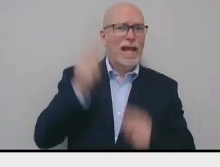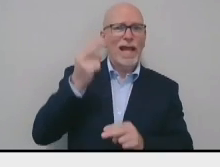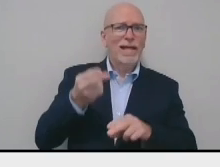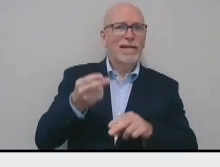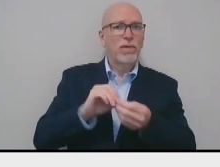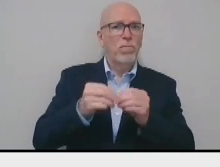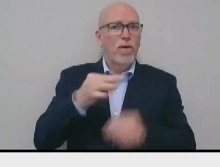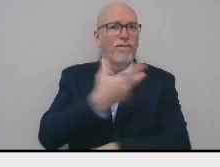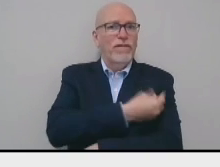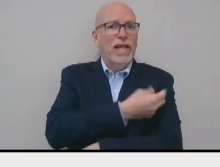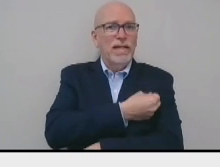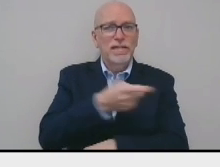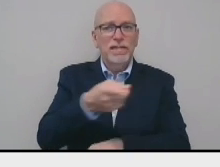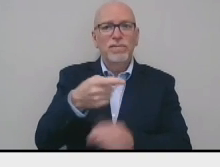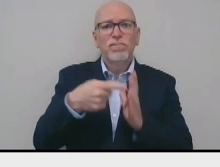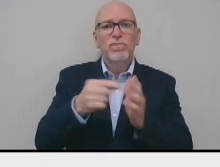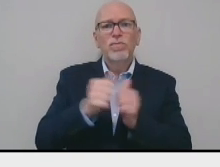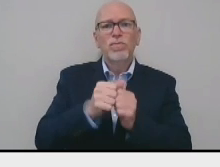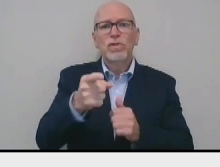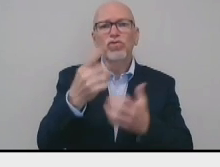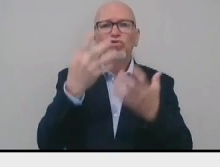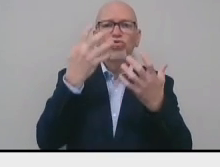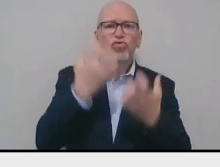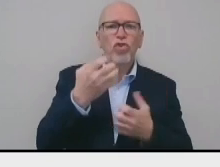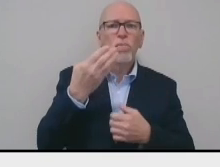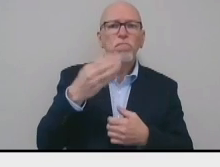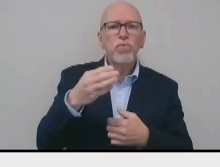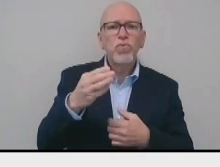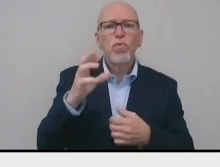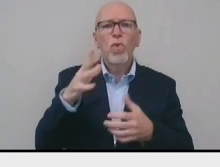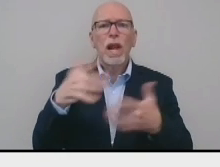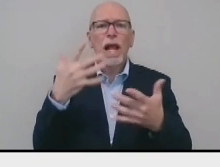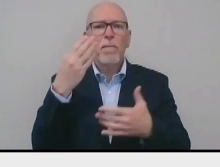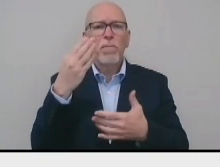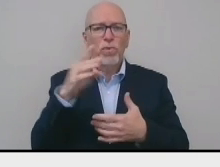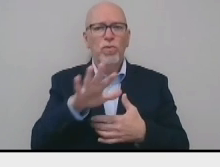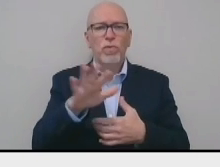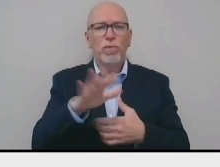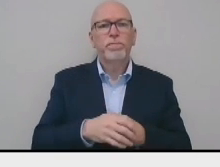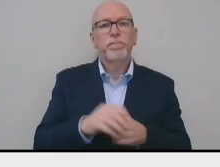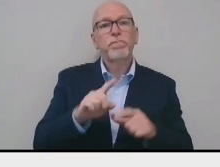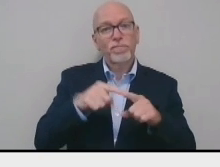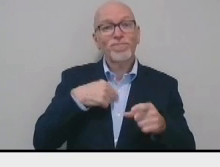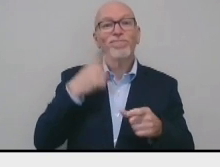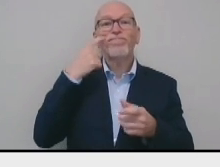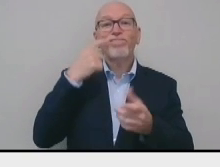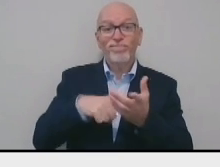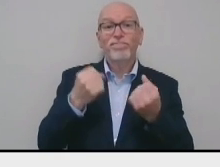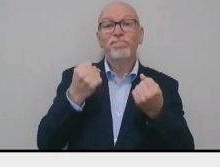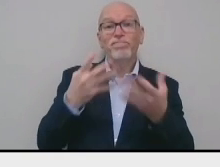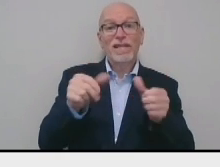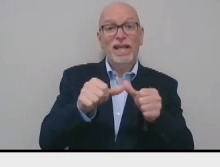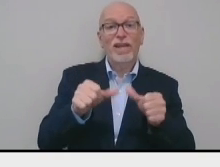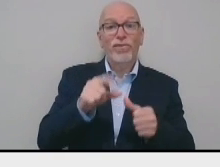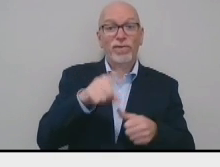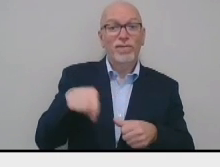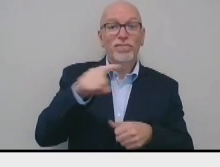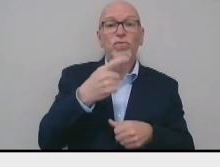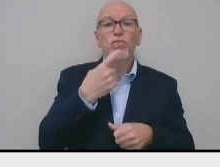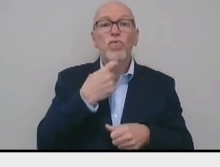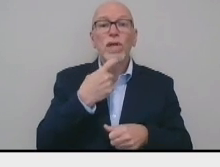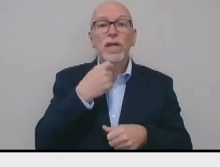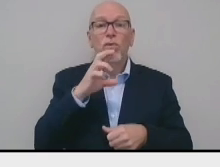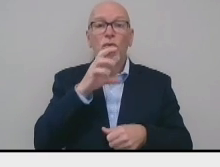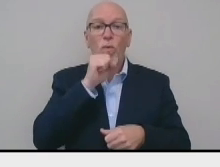is represented here with the darker blue and the lighter blue hues. But we also have many areas of those in red or orange